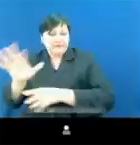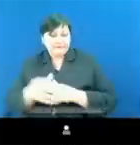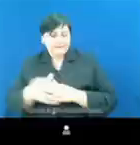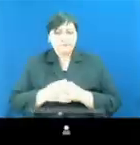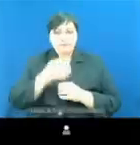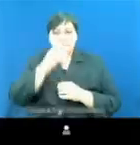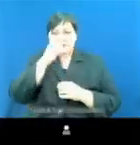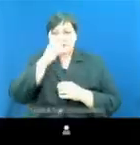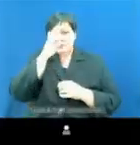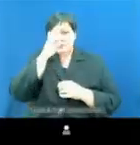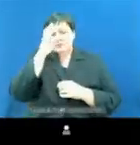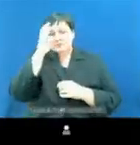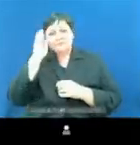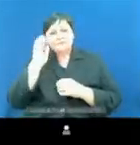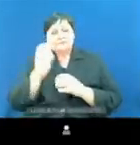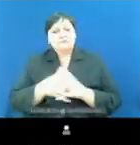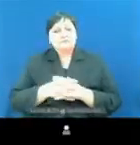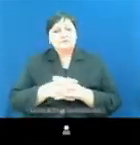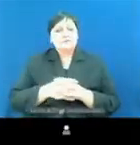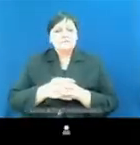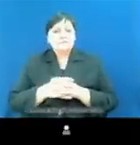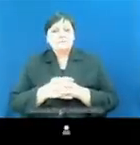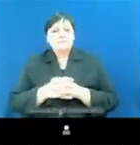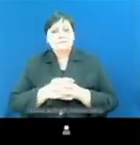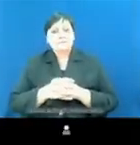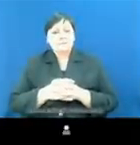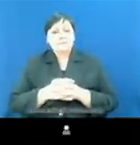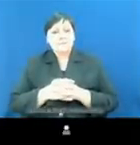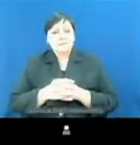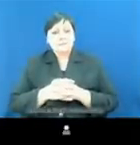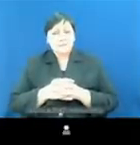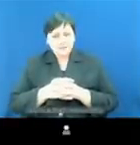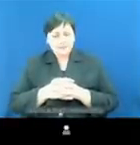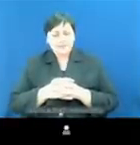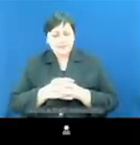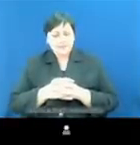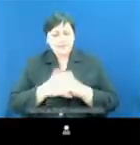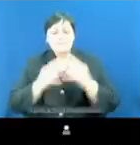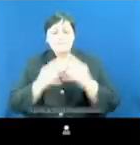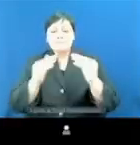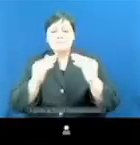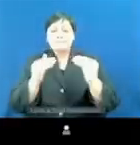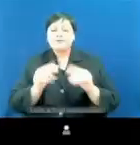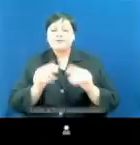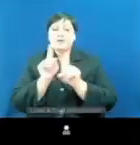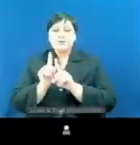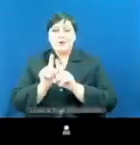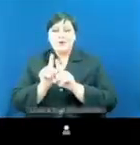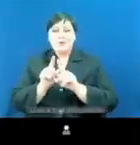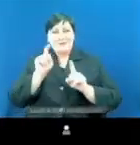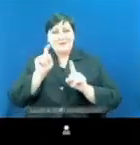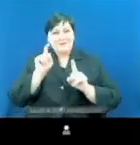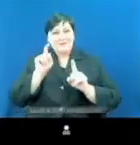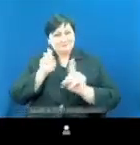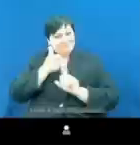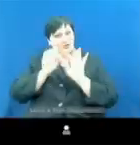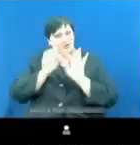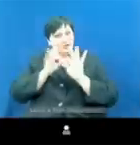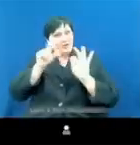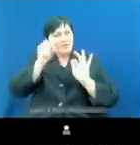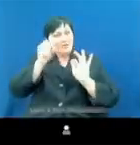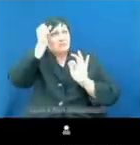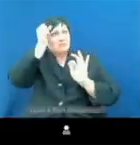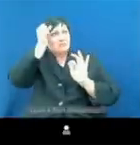Also, understand the interpreters need to know the protocol, which can be expected of the